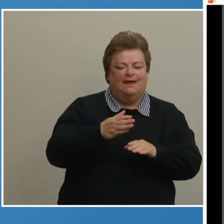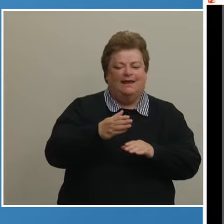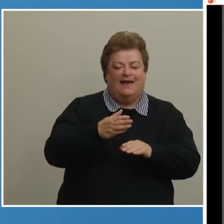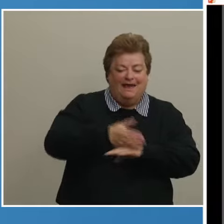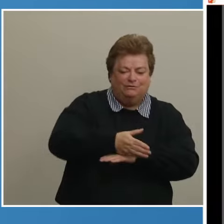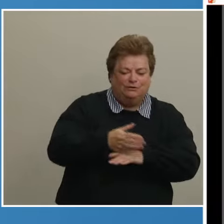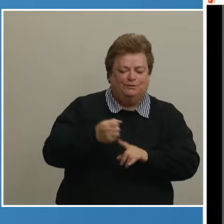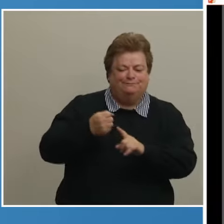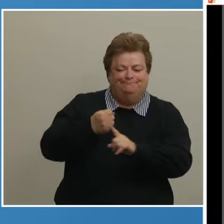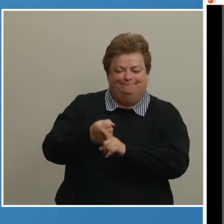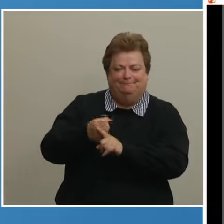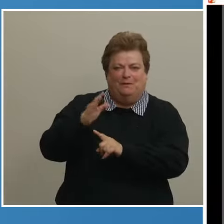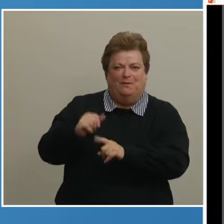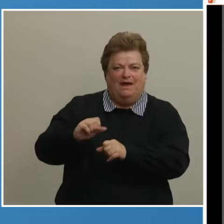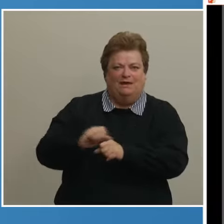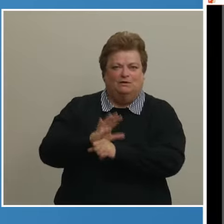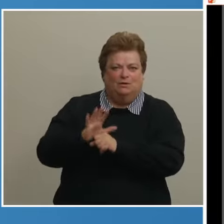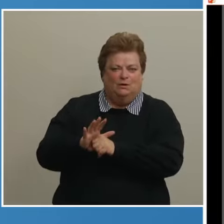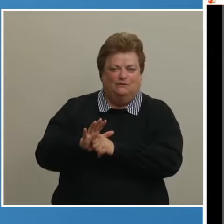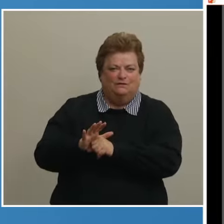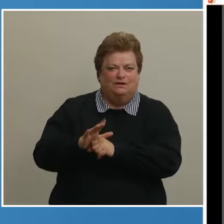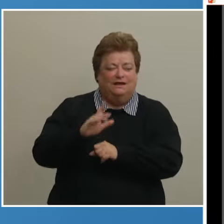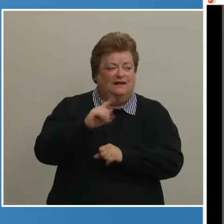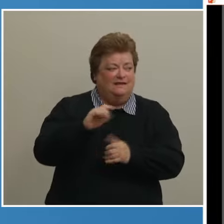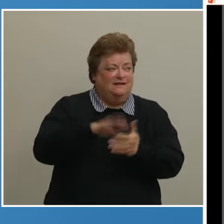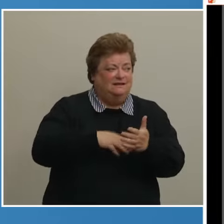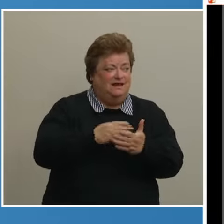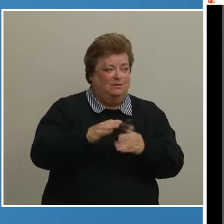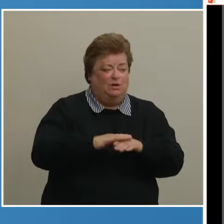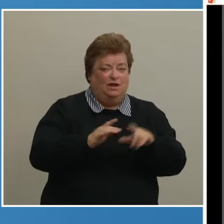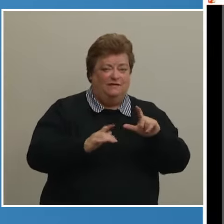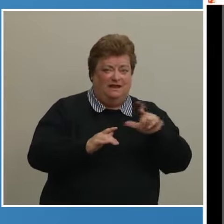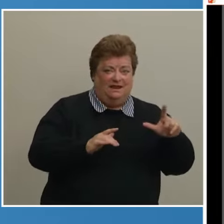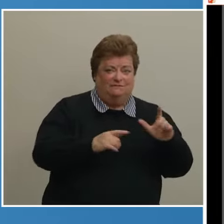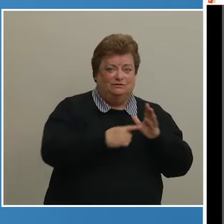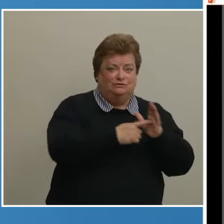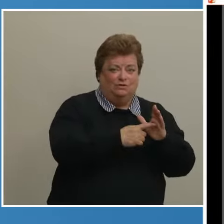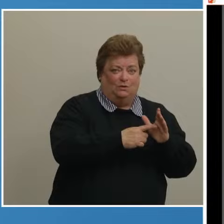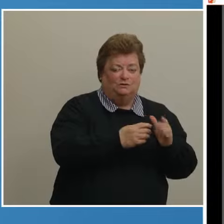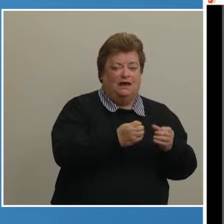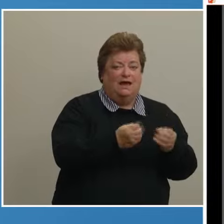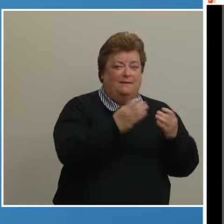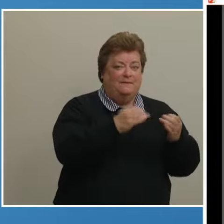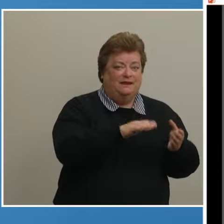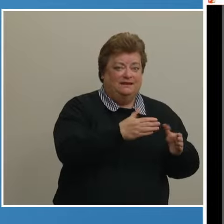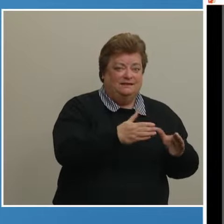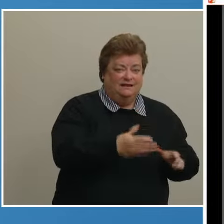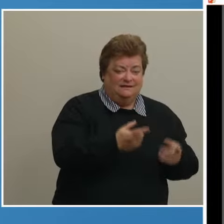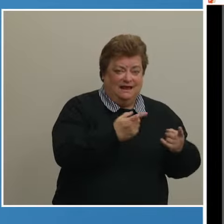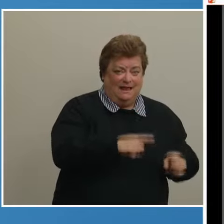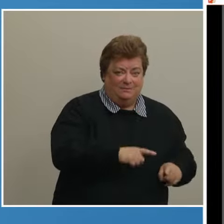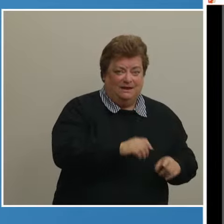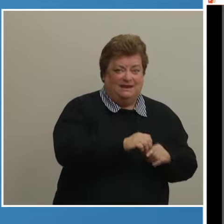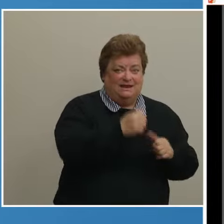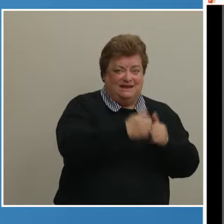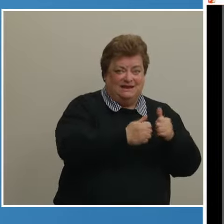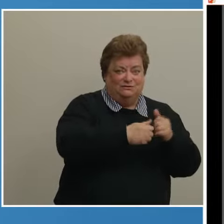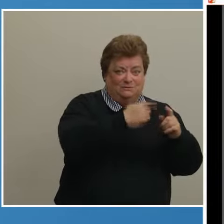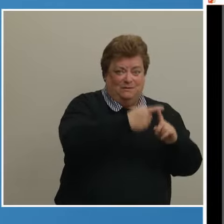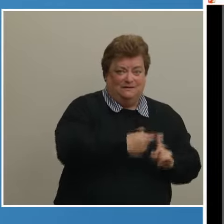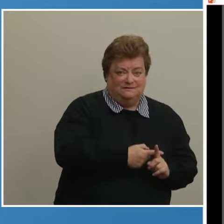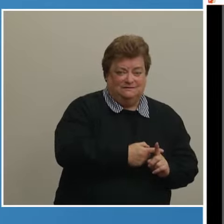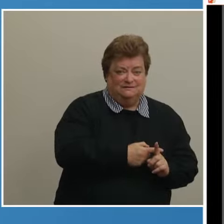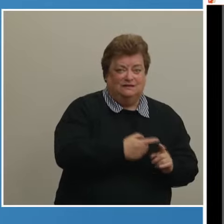from COVID-19. The table on the left shows the number of deaths Lancaster County residents in each month. To